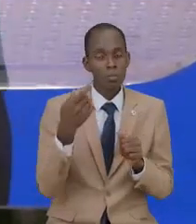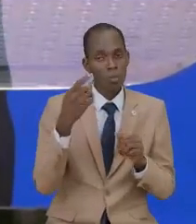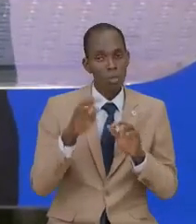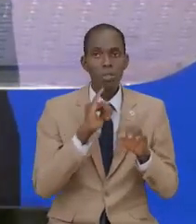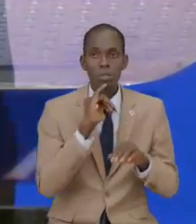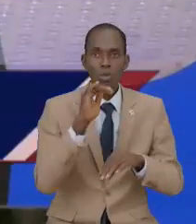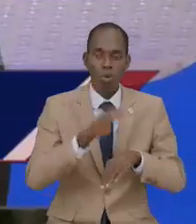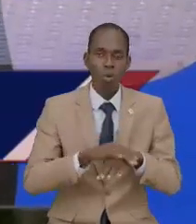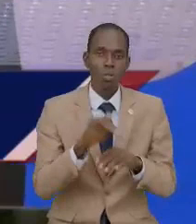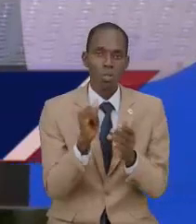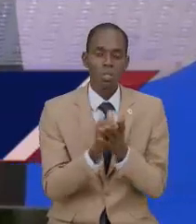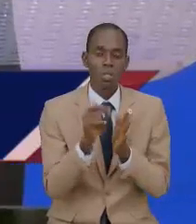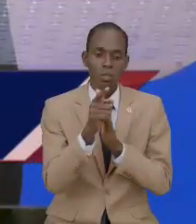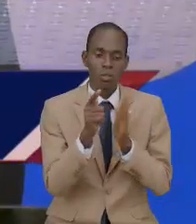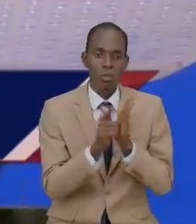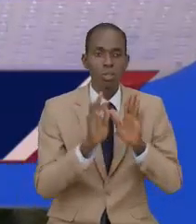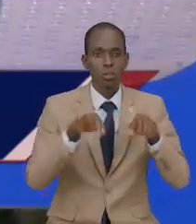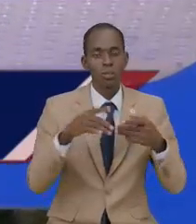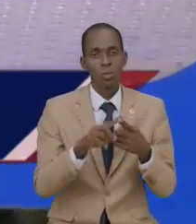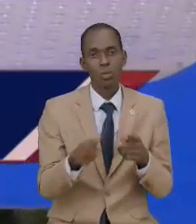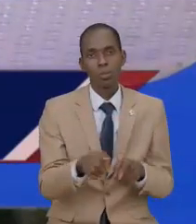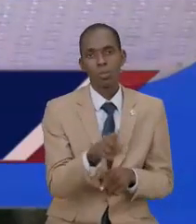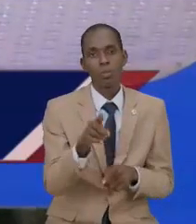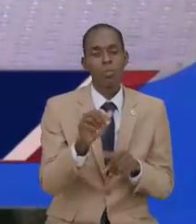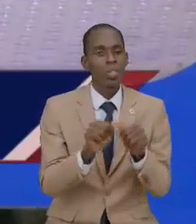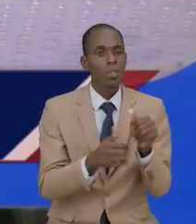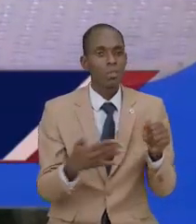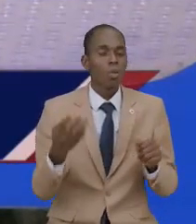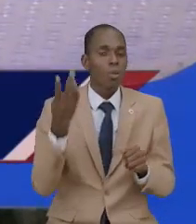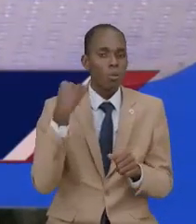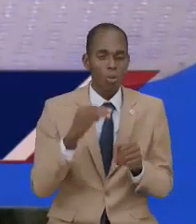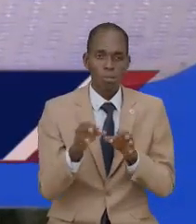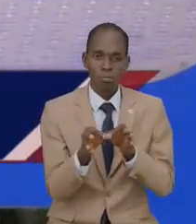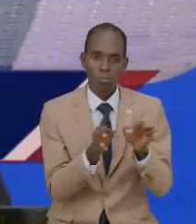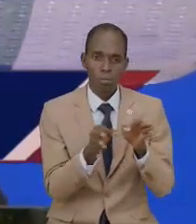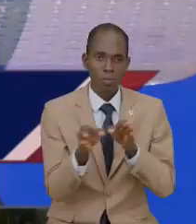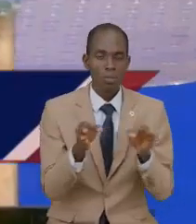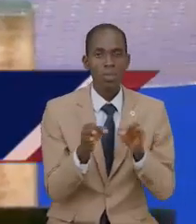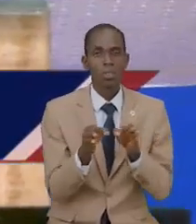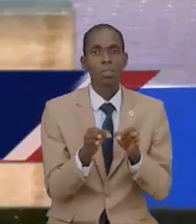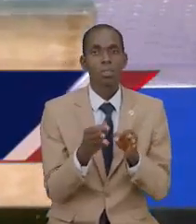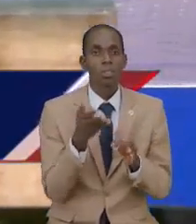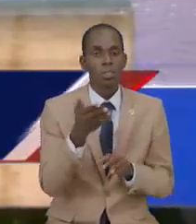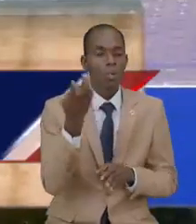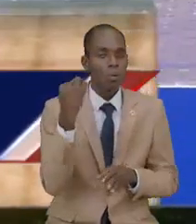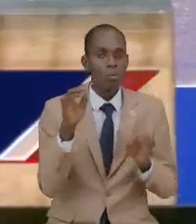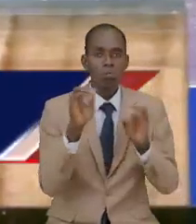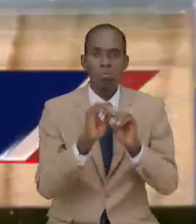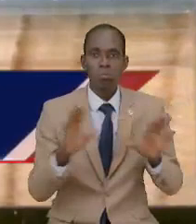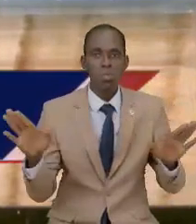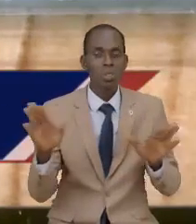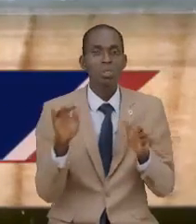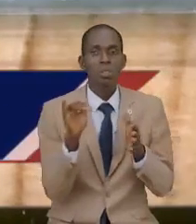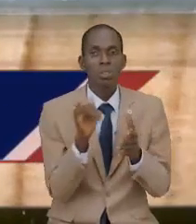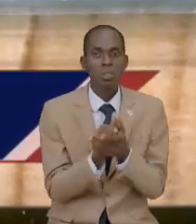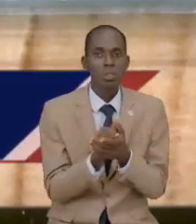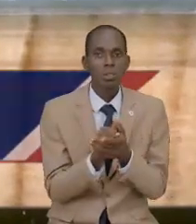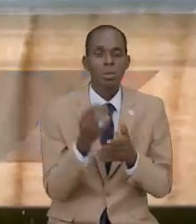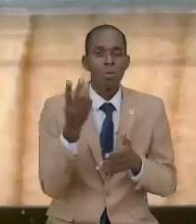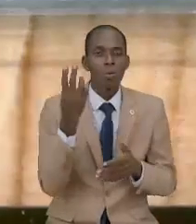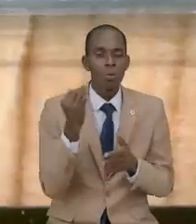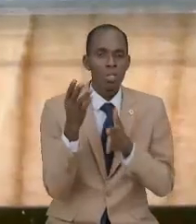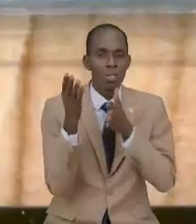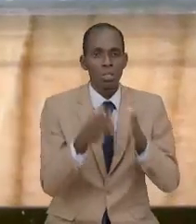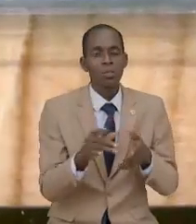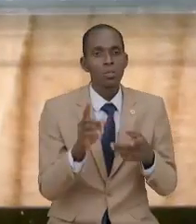written law given to them, everything was spelled out. There was nothing left for guessing or